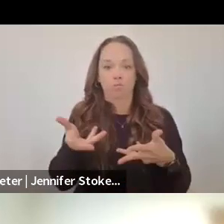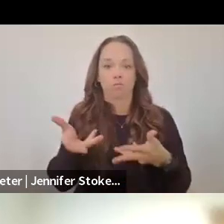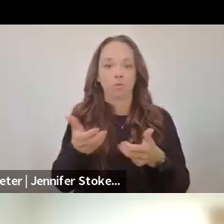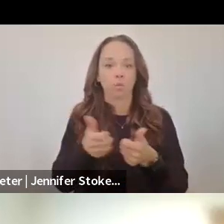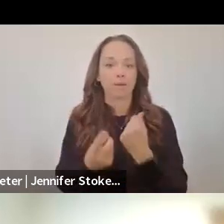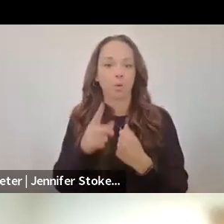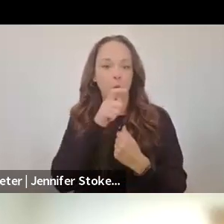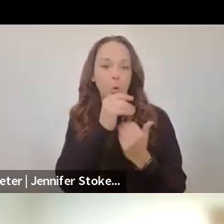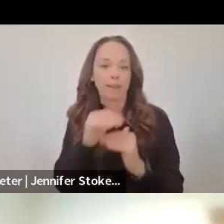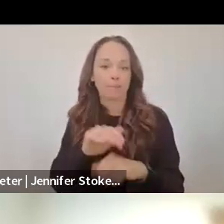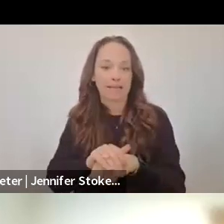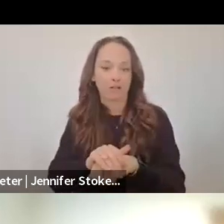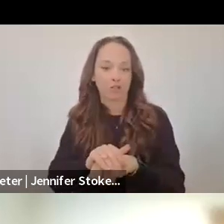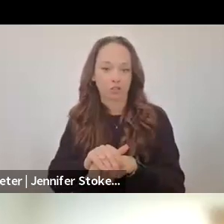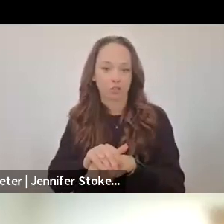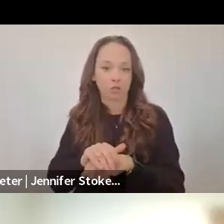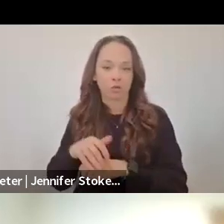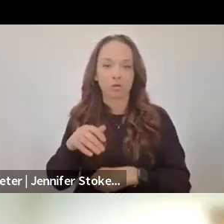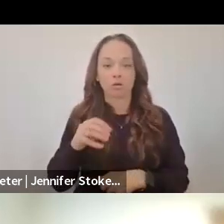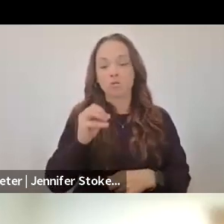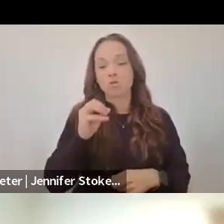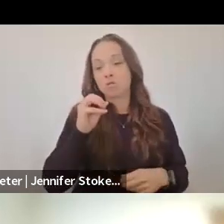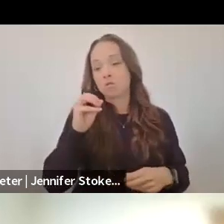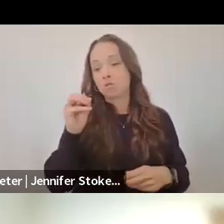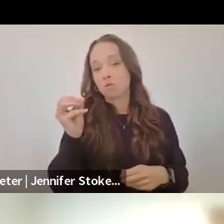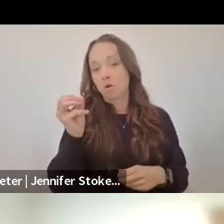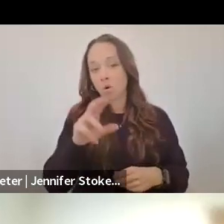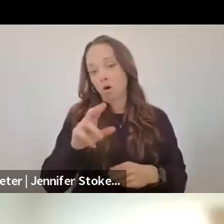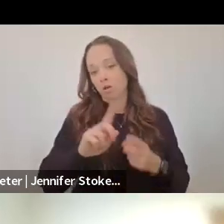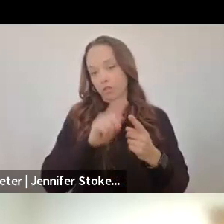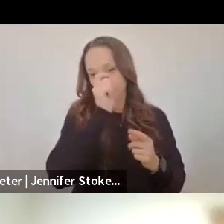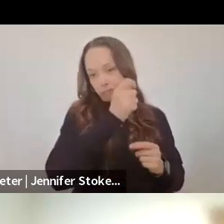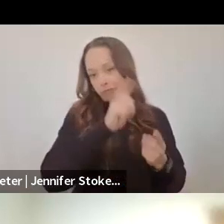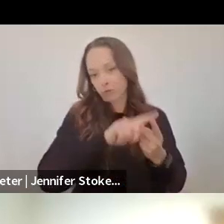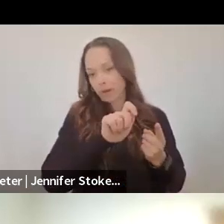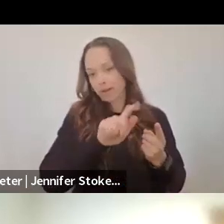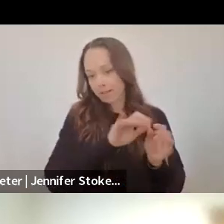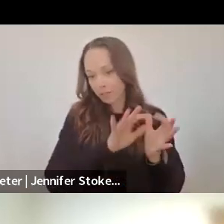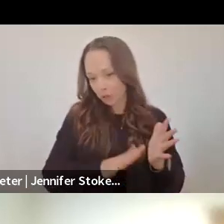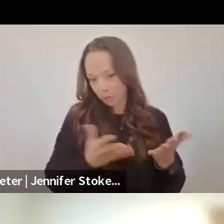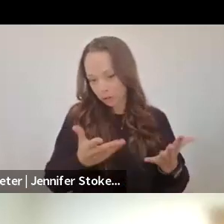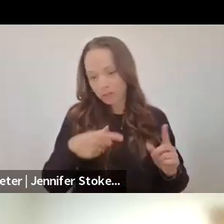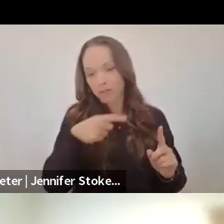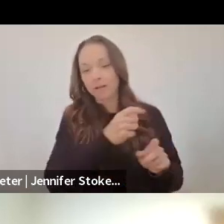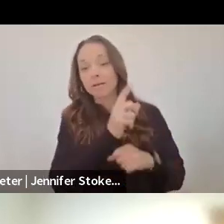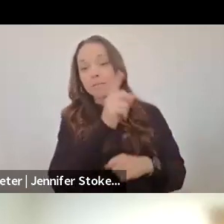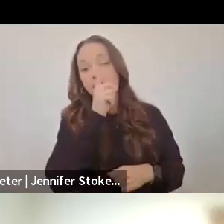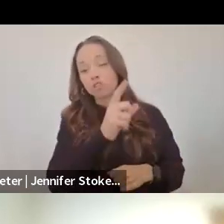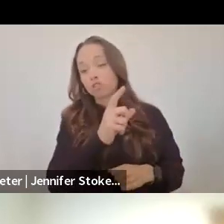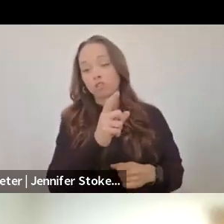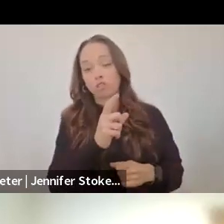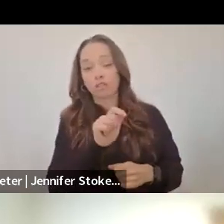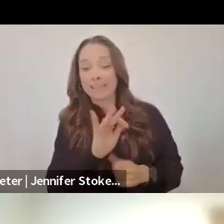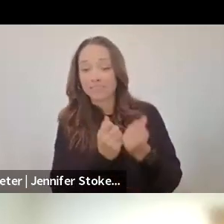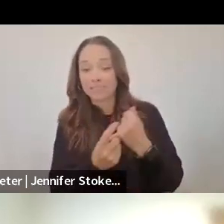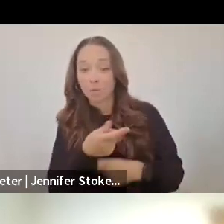English proficiency, or I would say, in an homage to our ASL interpreters on here, you know, making sure that even if somebody is